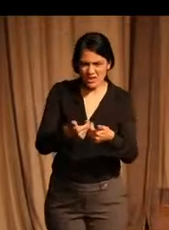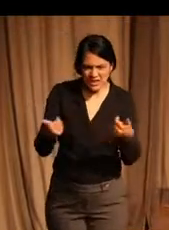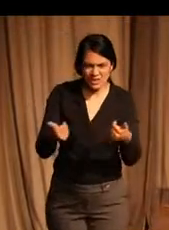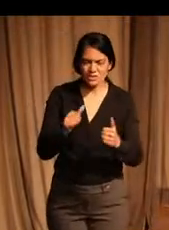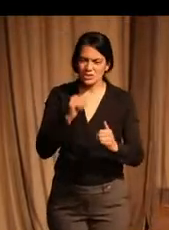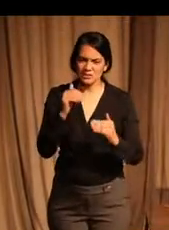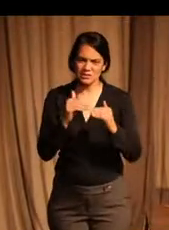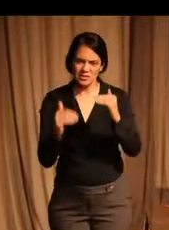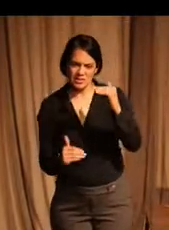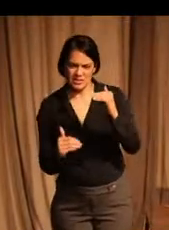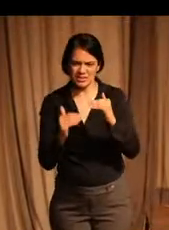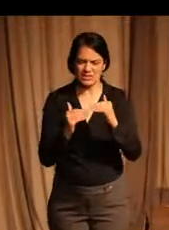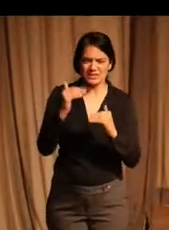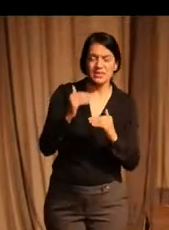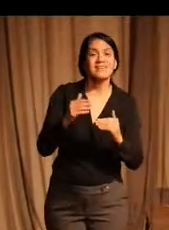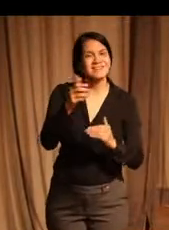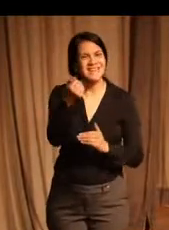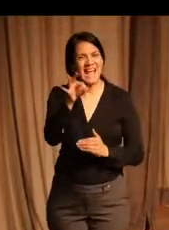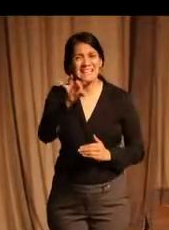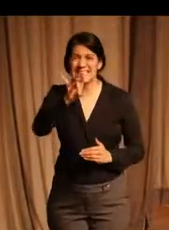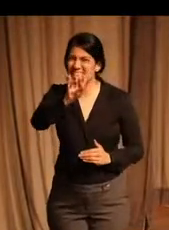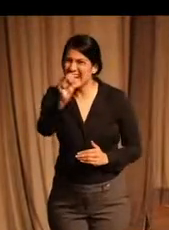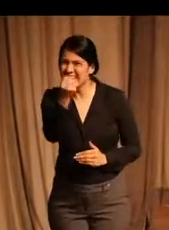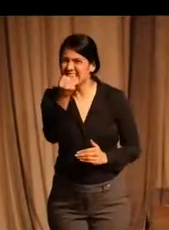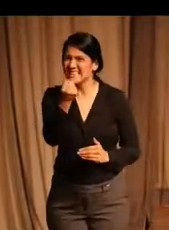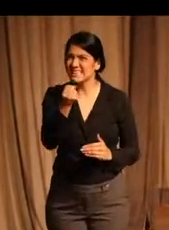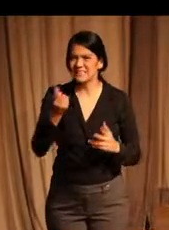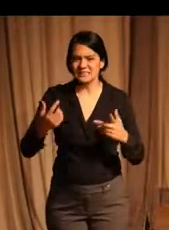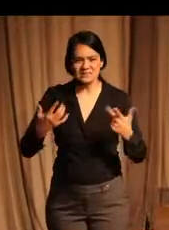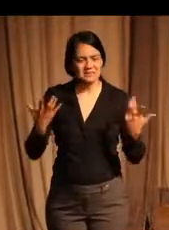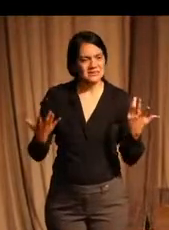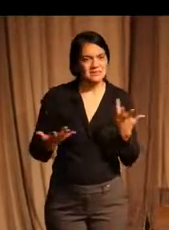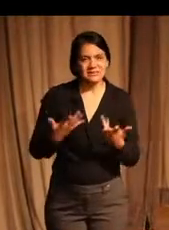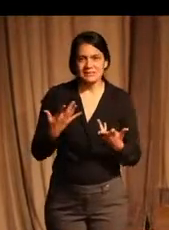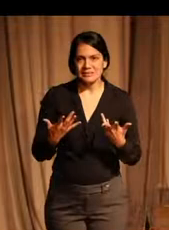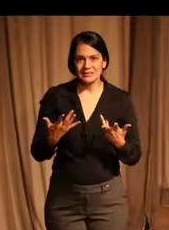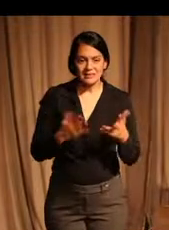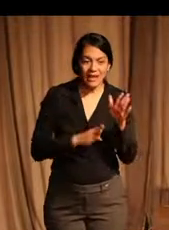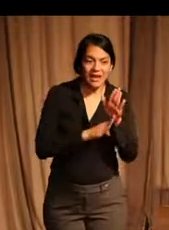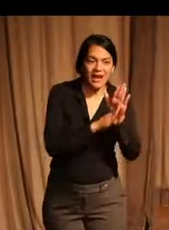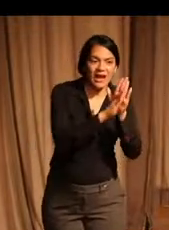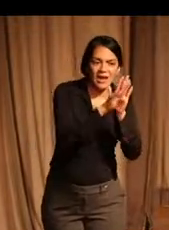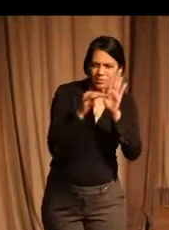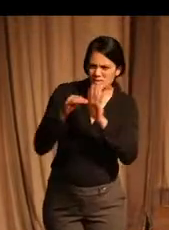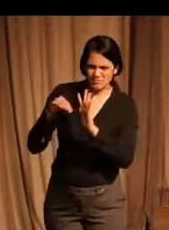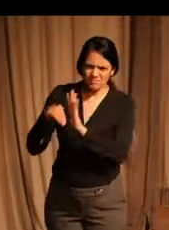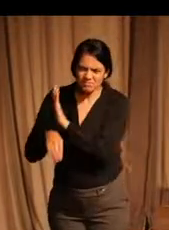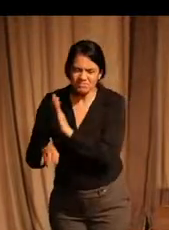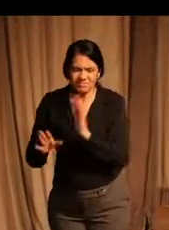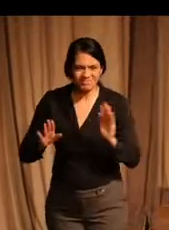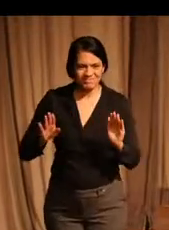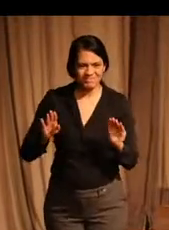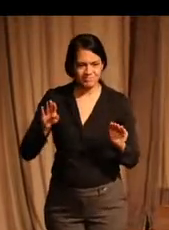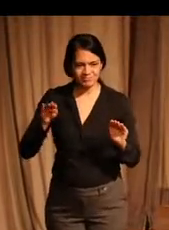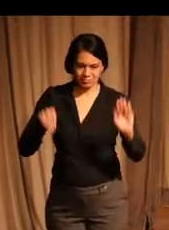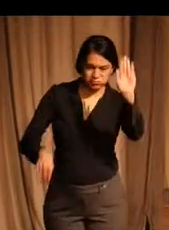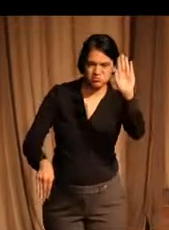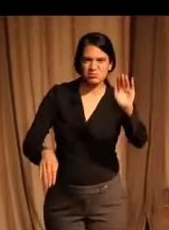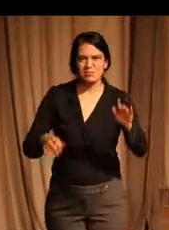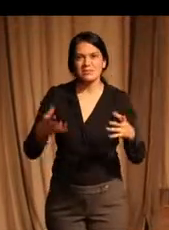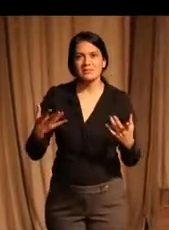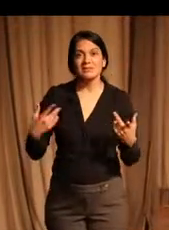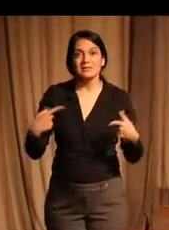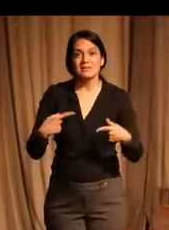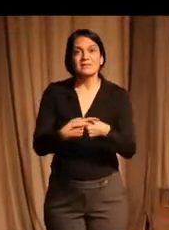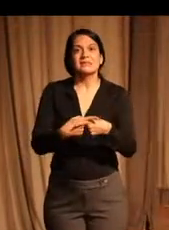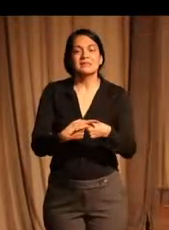that happens in the 80s. It, you know, there's a contrast there as well that I think is really something that I really